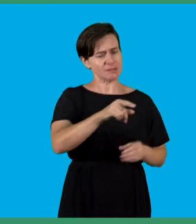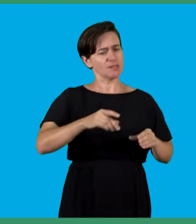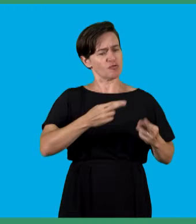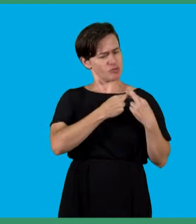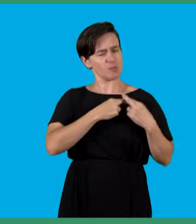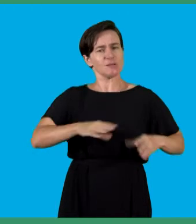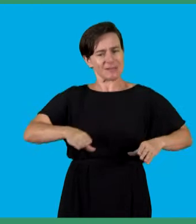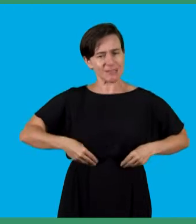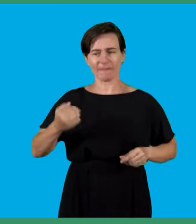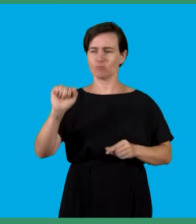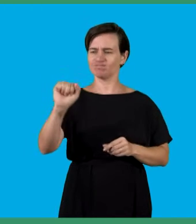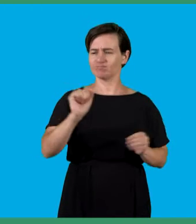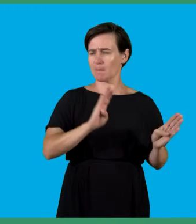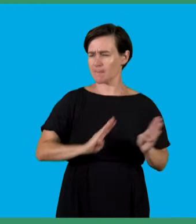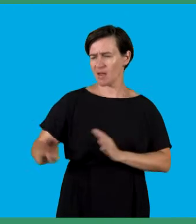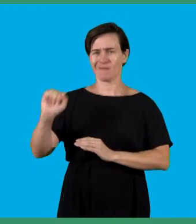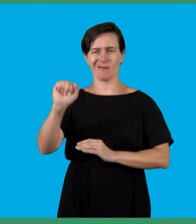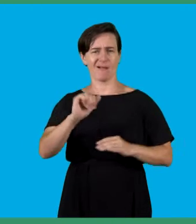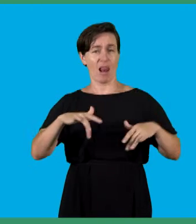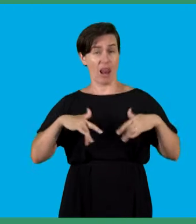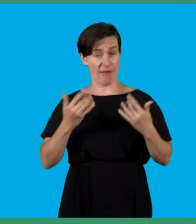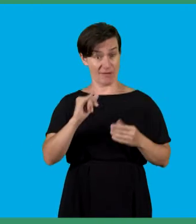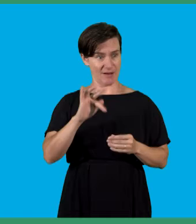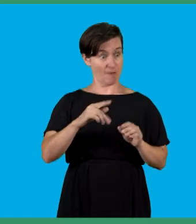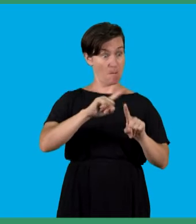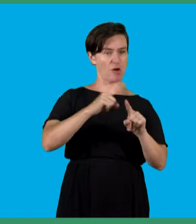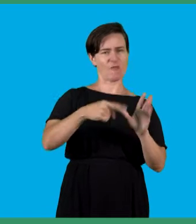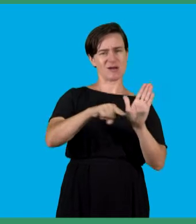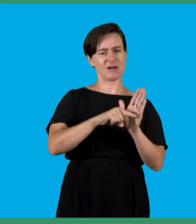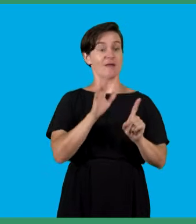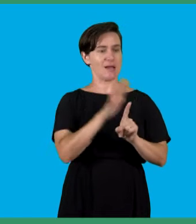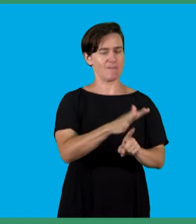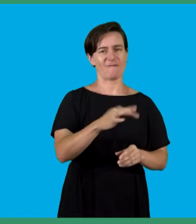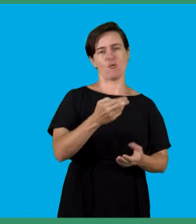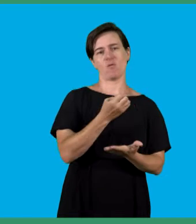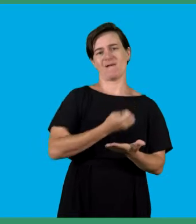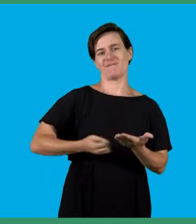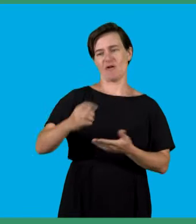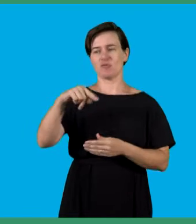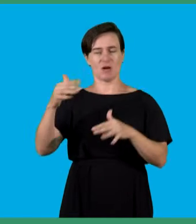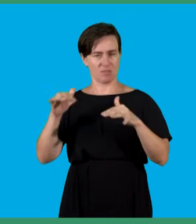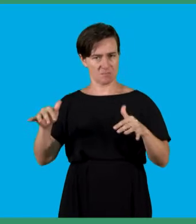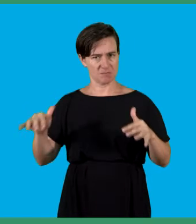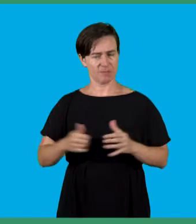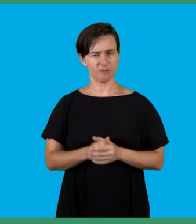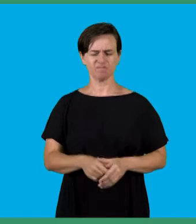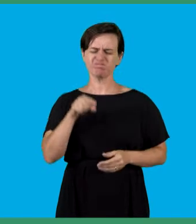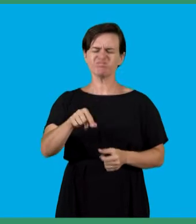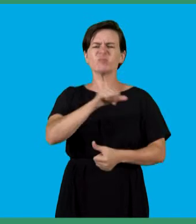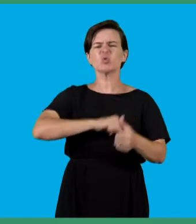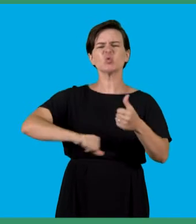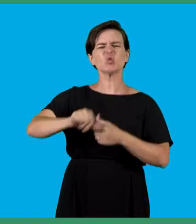their behavior and lifestyle has on the environment and others. So when we talk of social responsibility, we